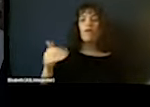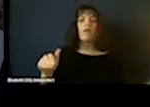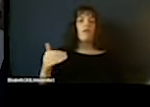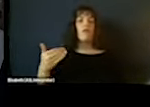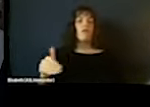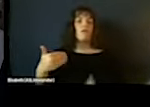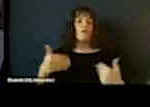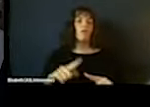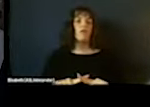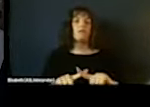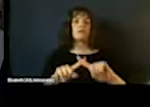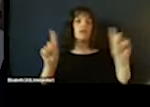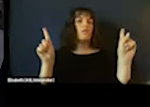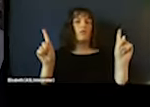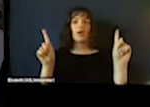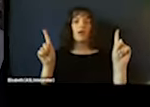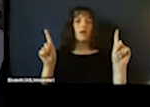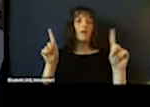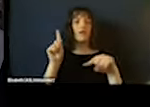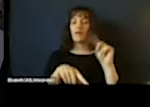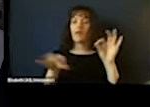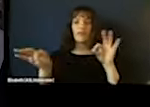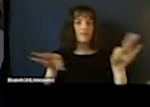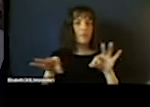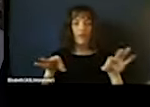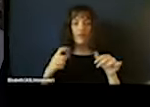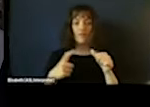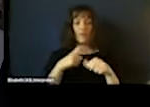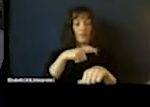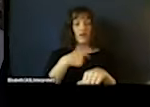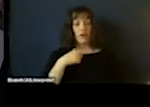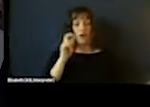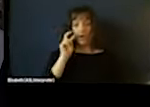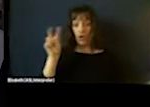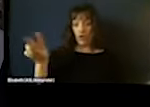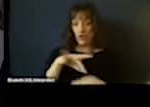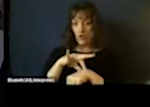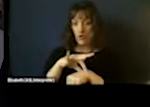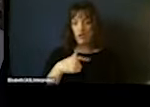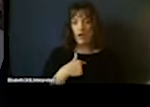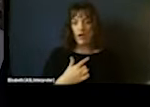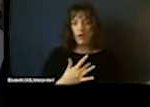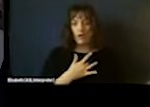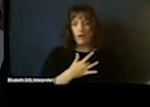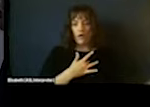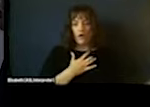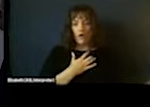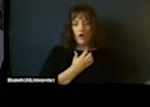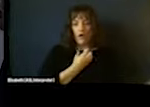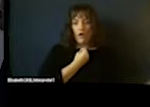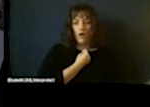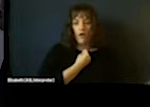I even hold the breath when I look down earth first time. That's really something. And sometimes